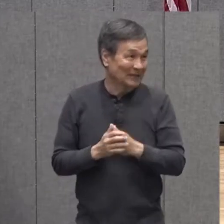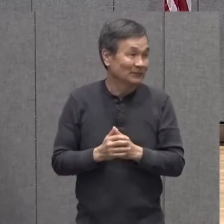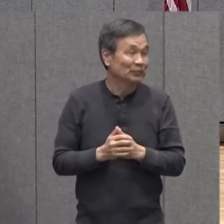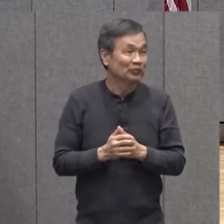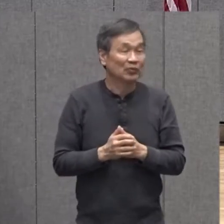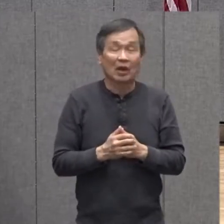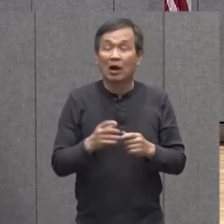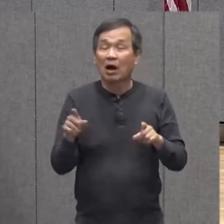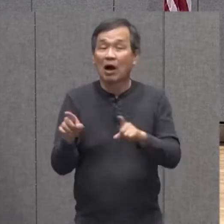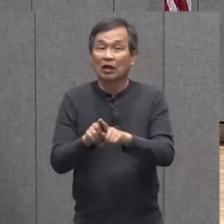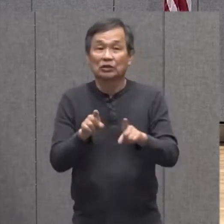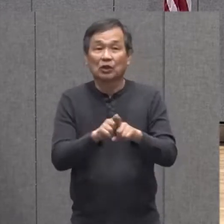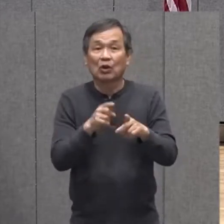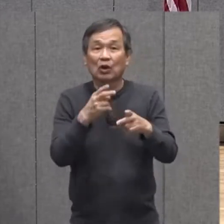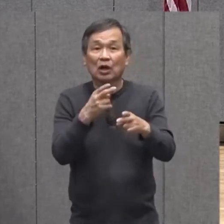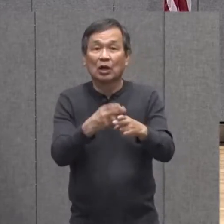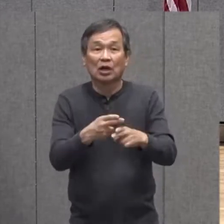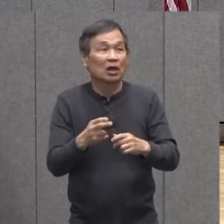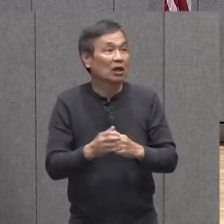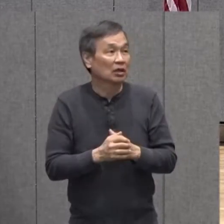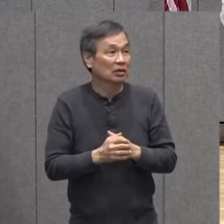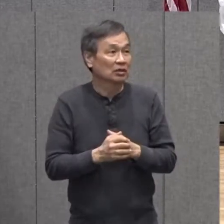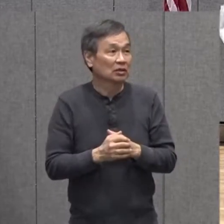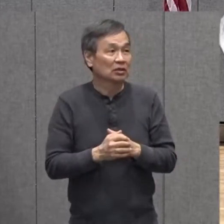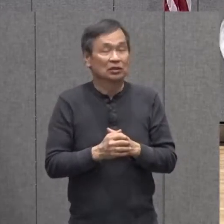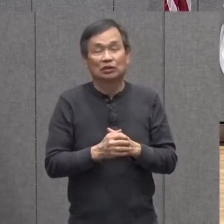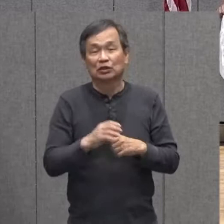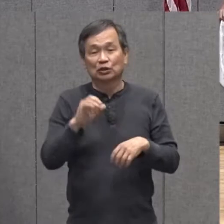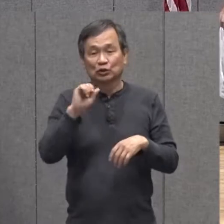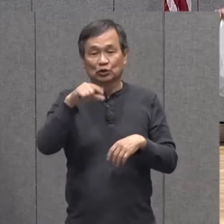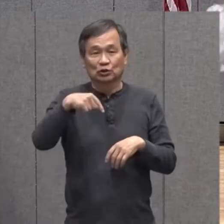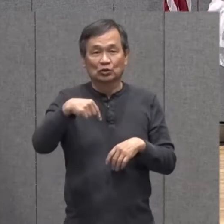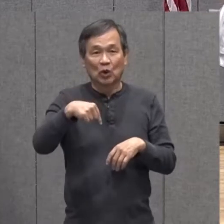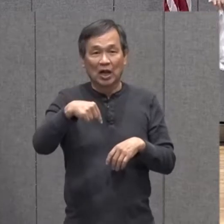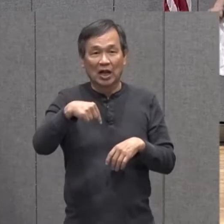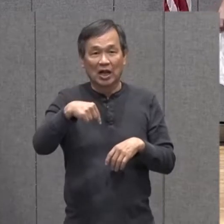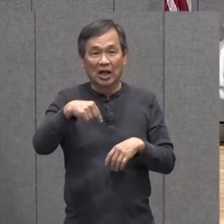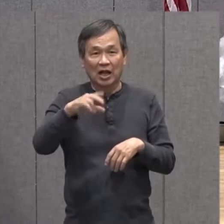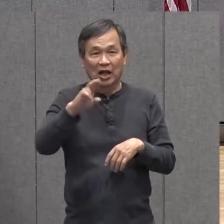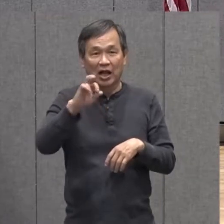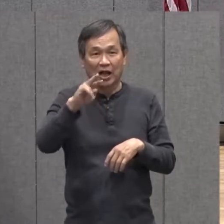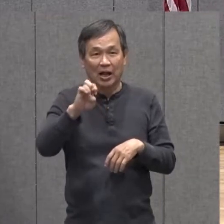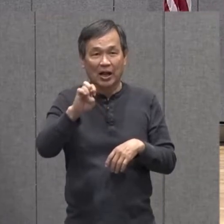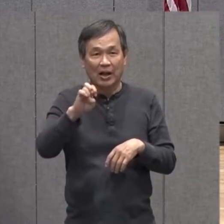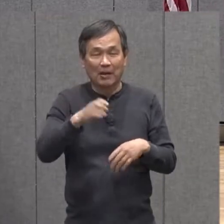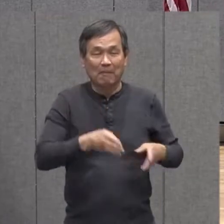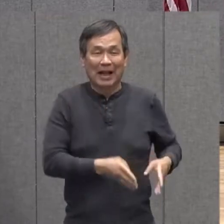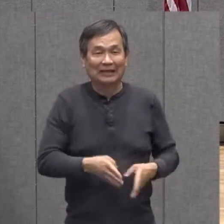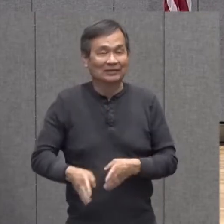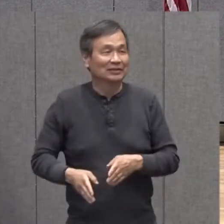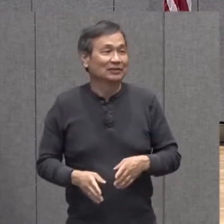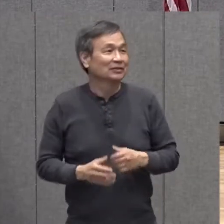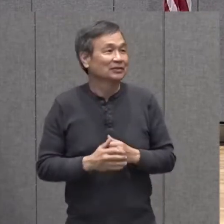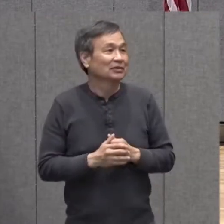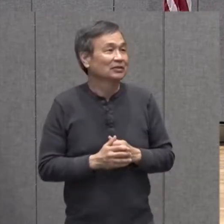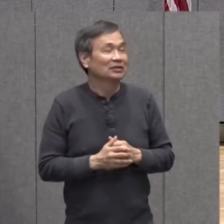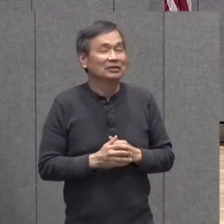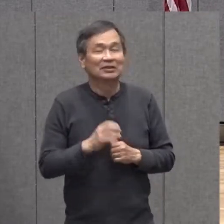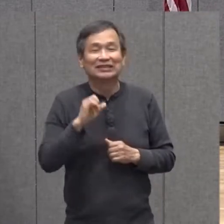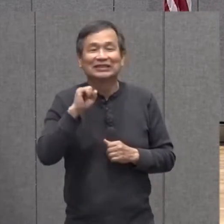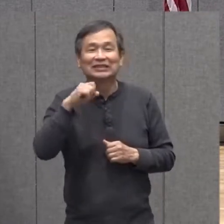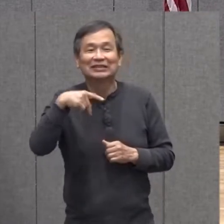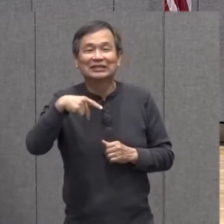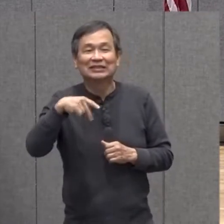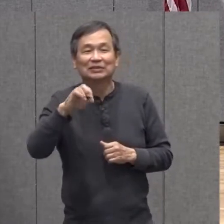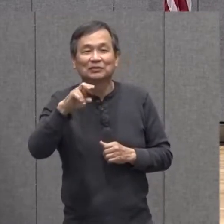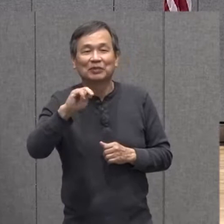I also call it SpongeBob SquarePants. Okay, so take a look. I'm going to take one bag. I'm going to toss it over my shoulder. I'm going to take the